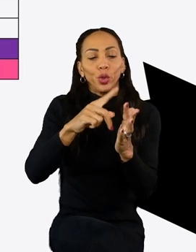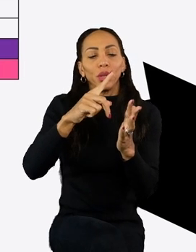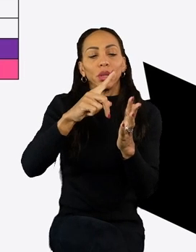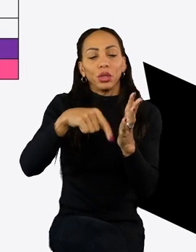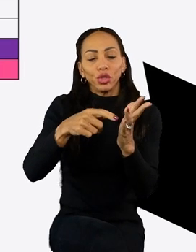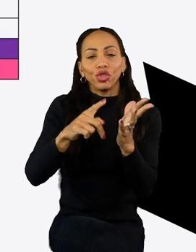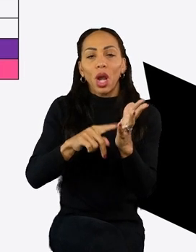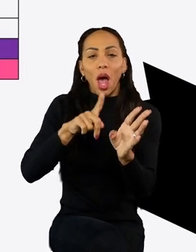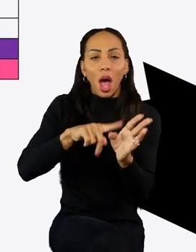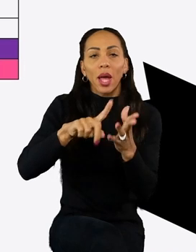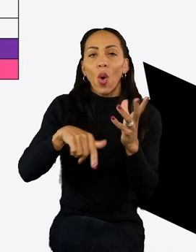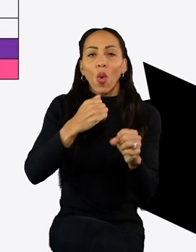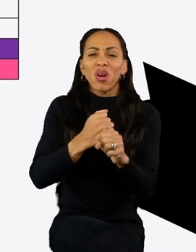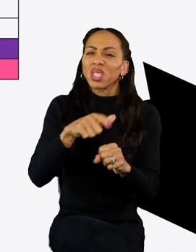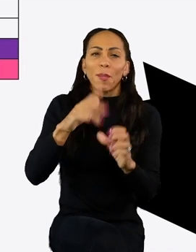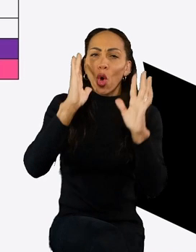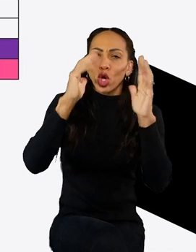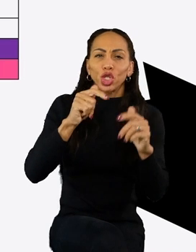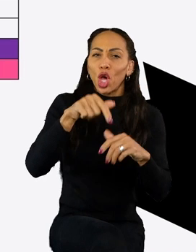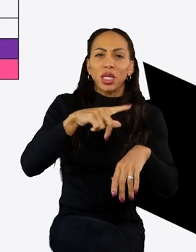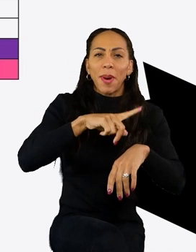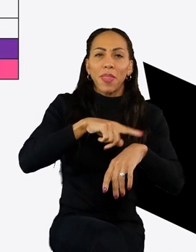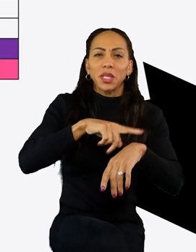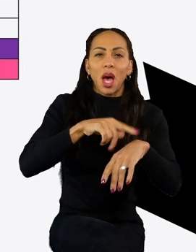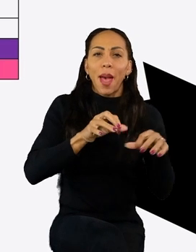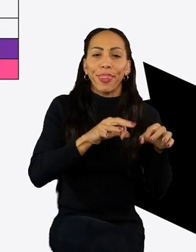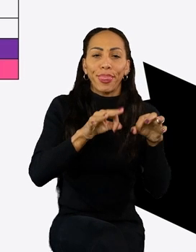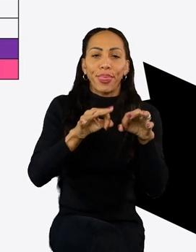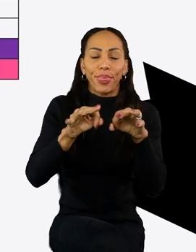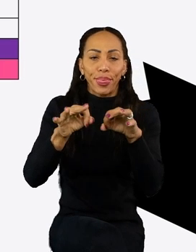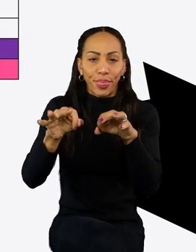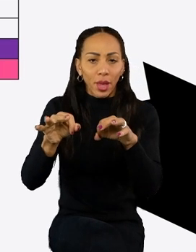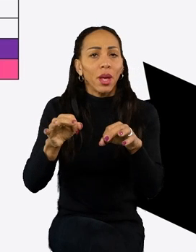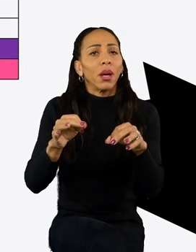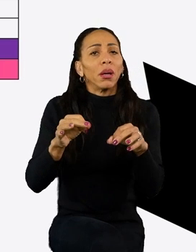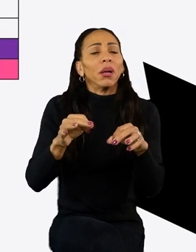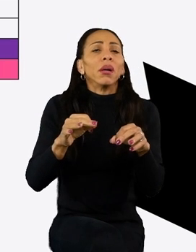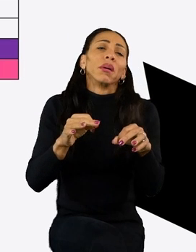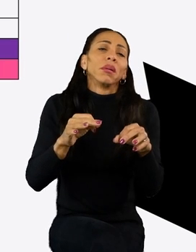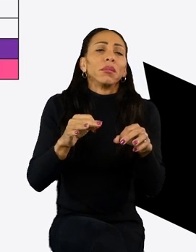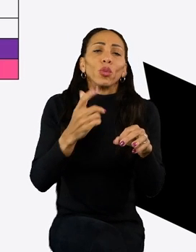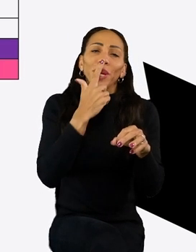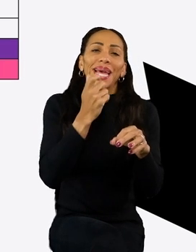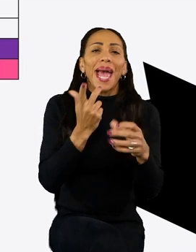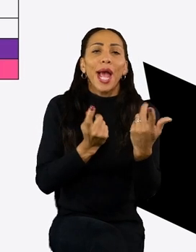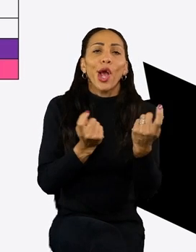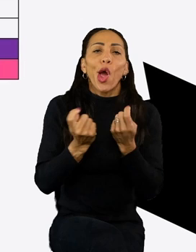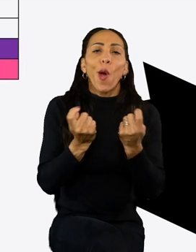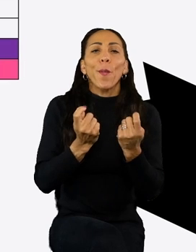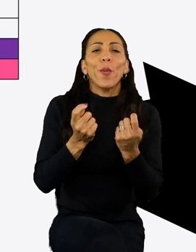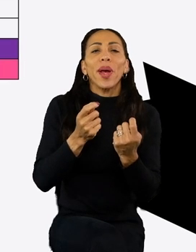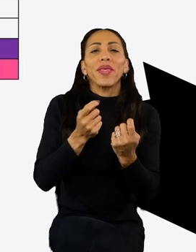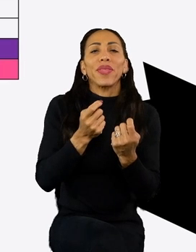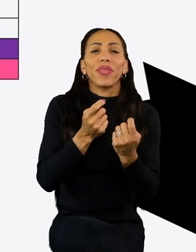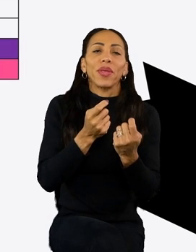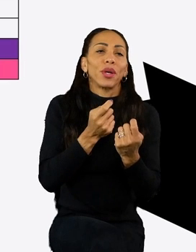July, August. But I'm not overly concerned. I think we've managed this before, running concurrent workshops at the